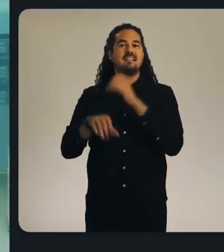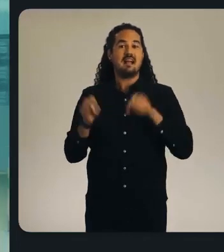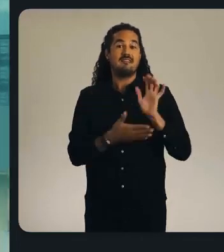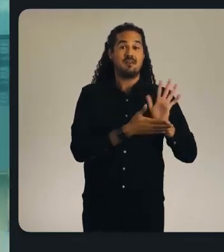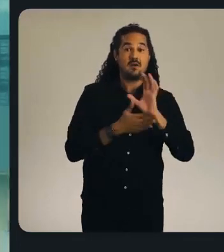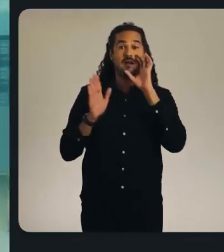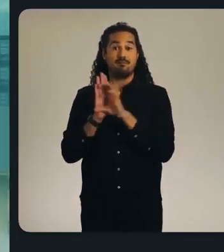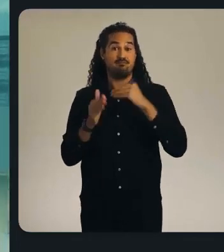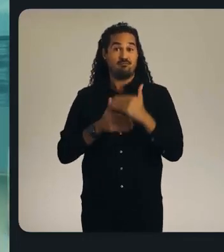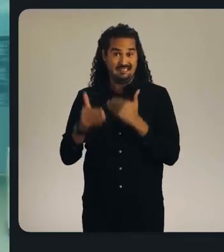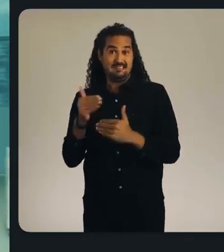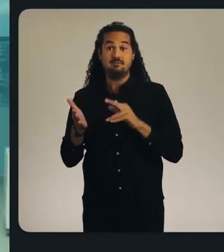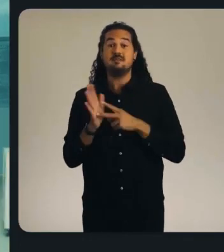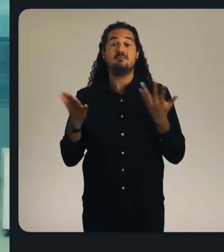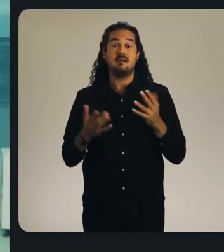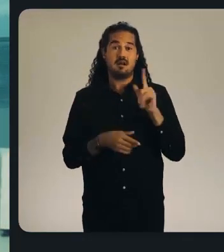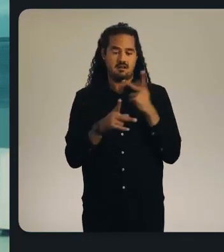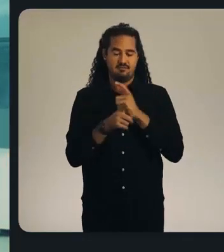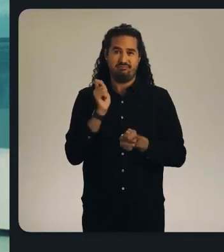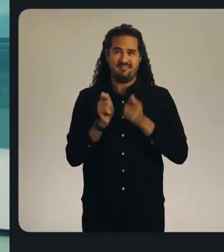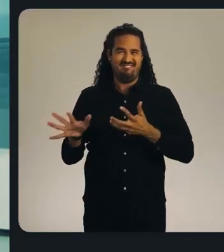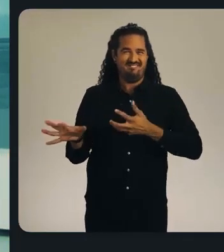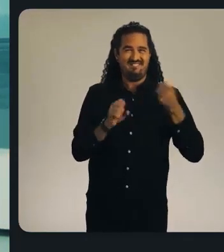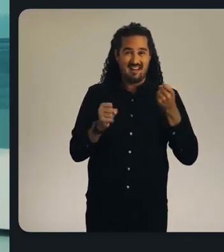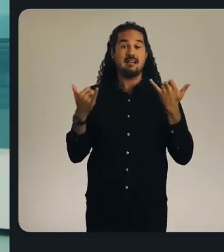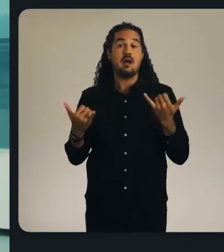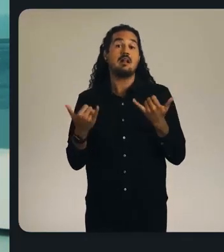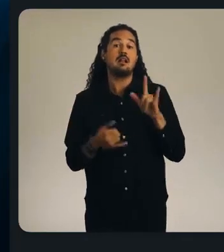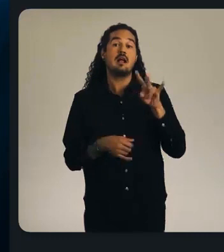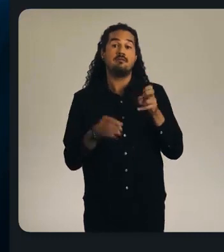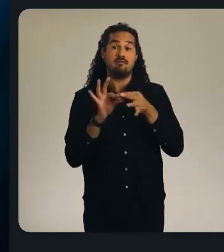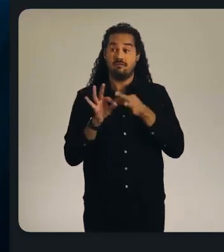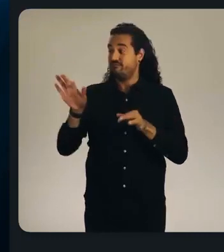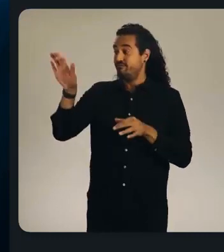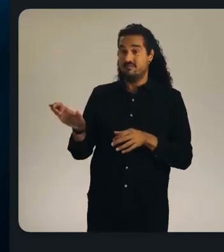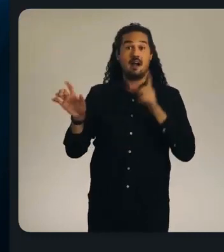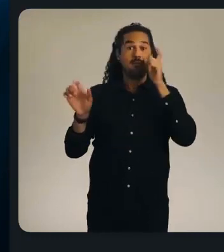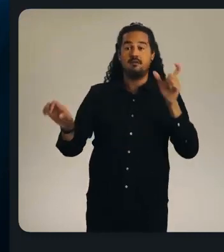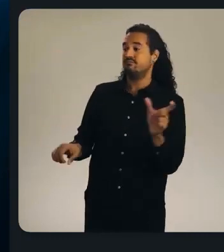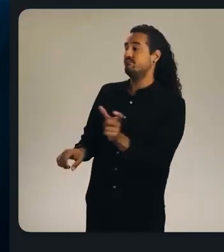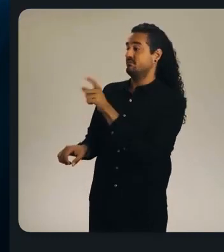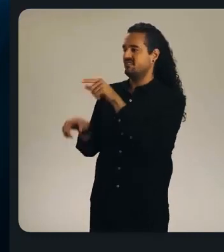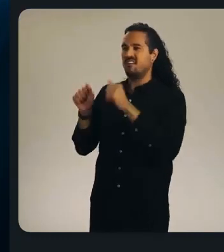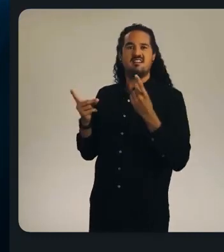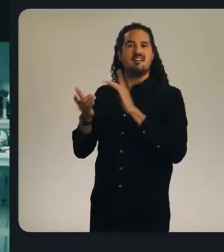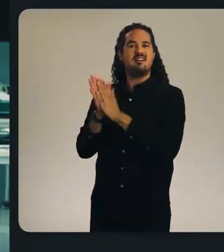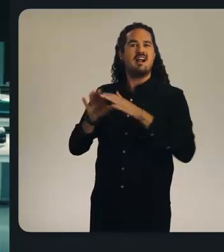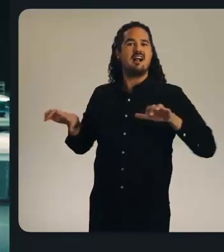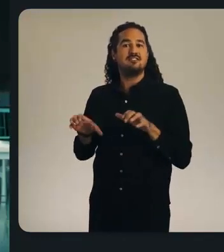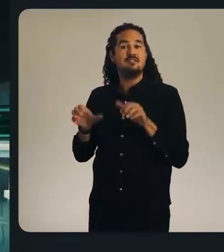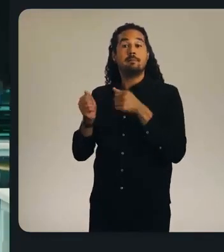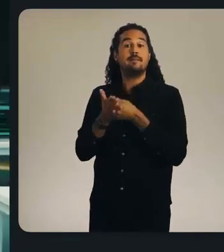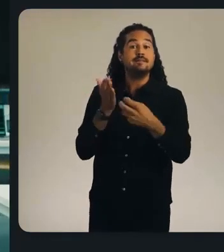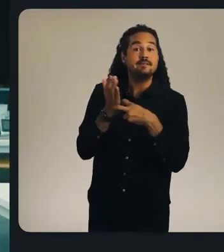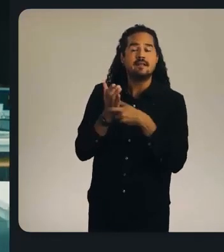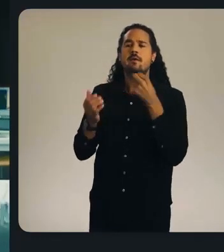processing. This means faster ML computations for experiences like live text with iOS 15. Point your camera at text on the go and instantly take action, like buying tickets